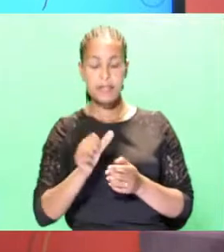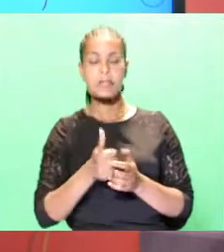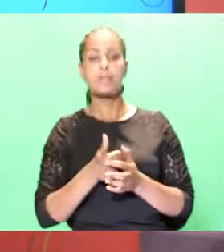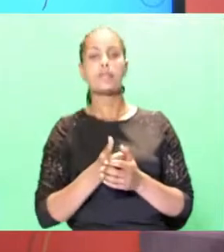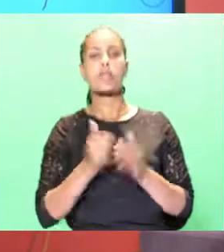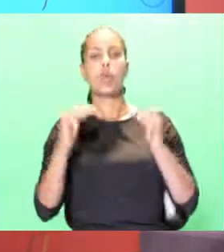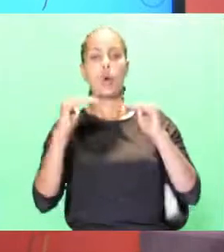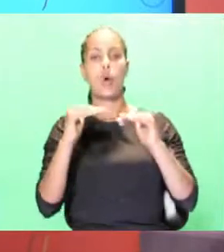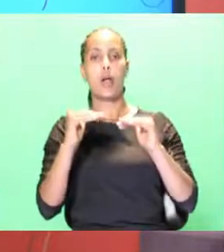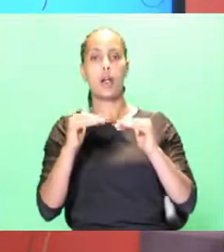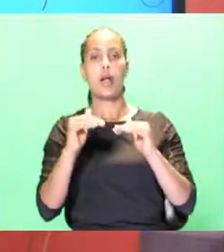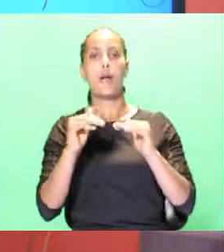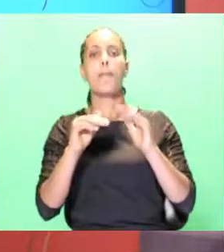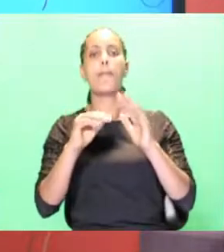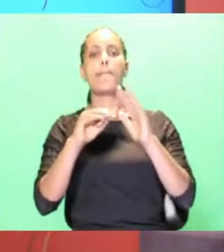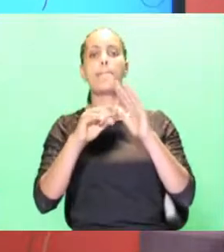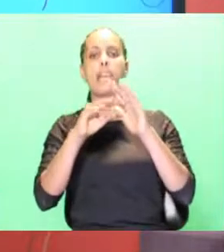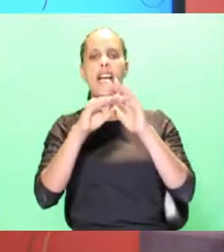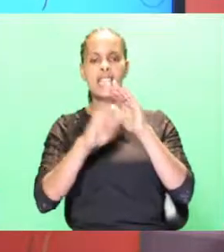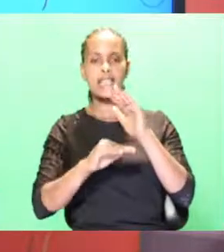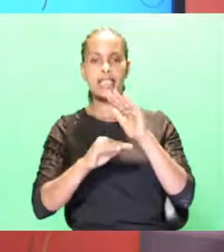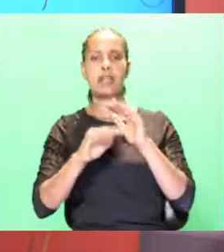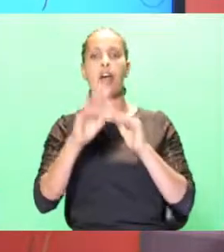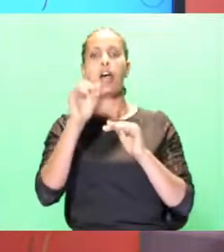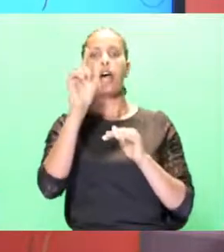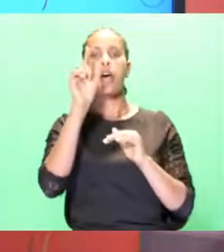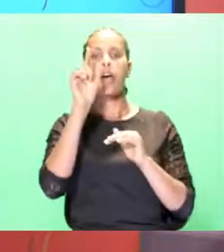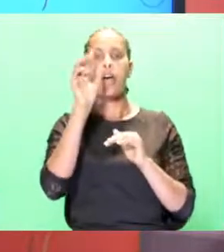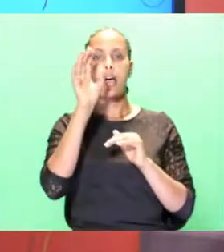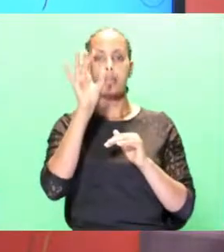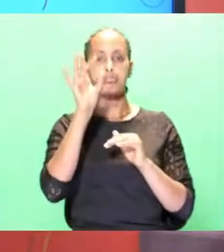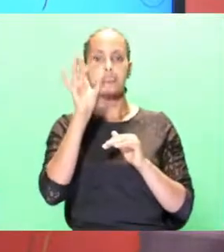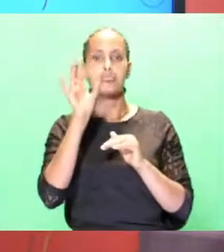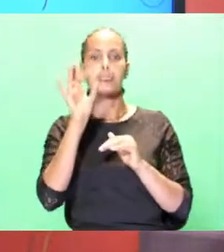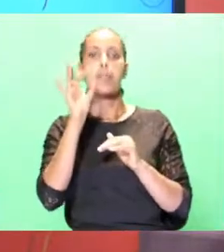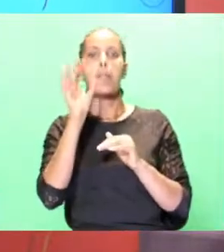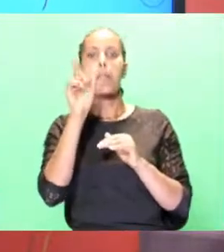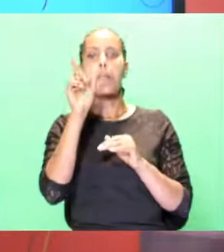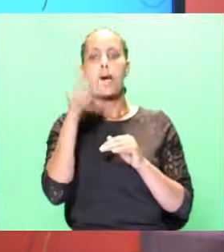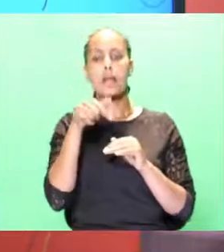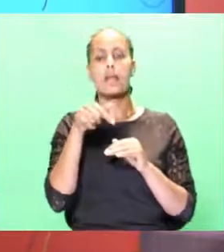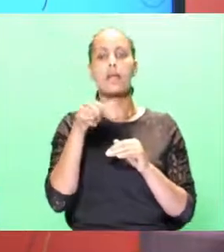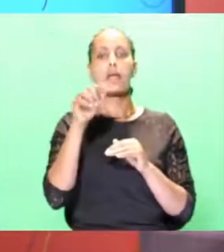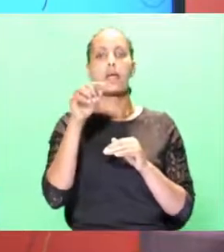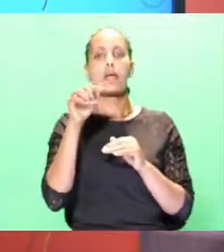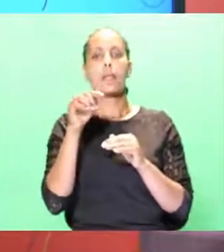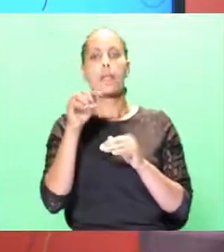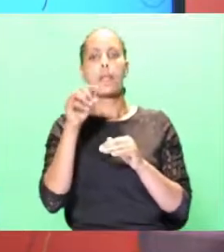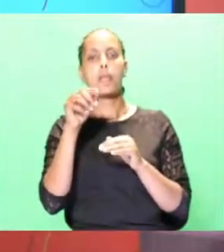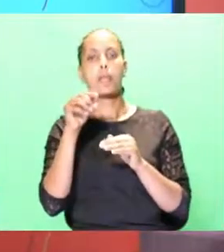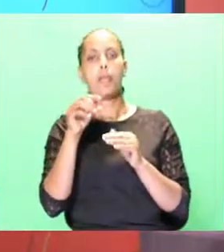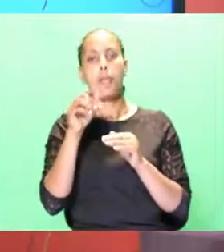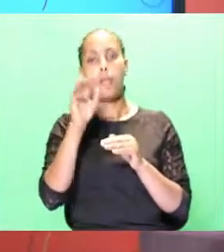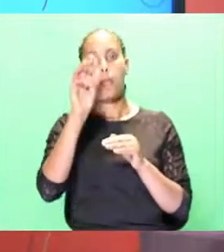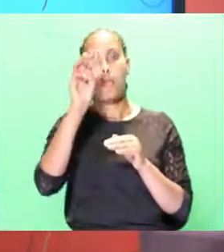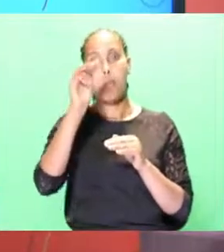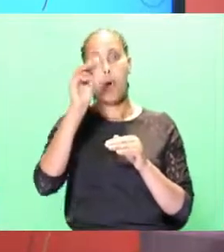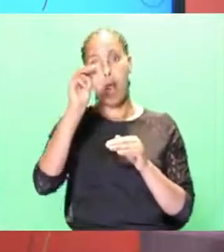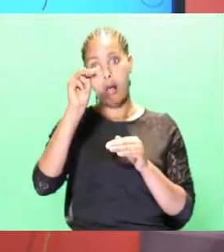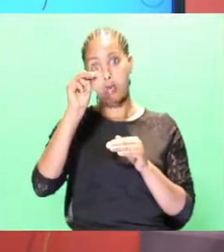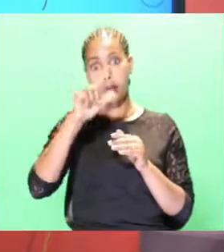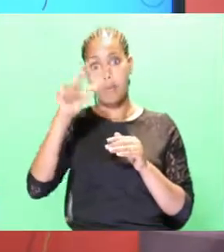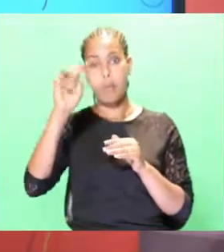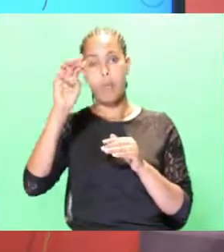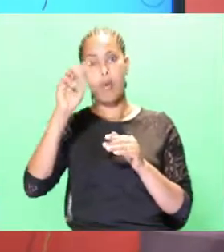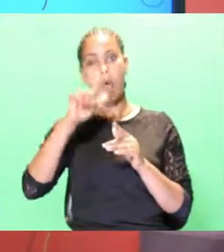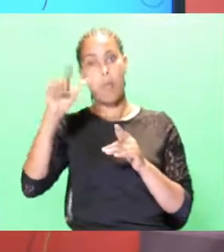Tf equal minus 1.86 degrees centigrade per molar. Mole per kg is molar.